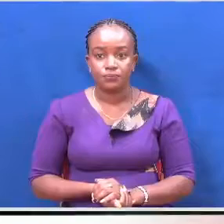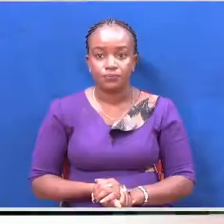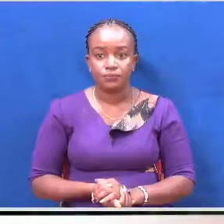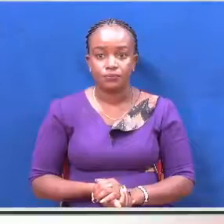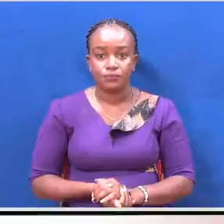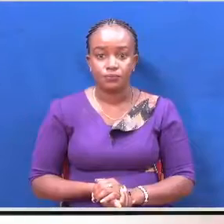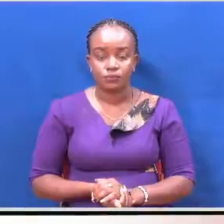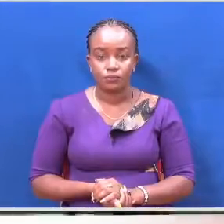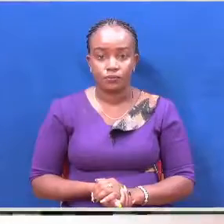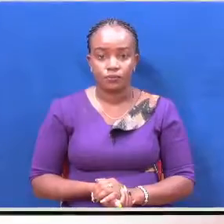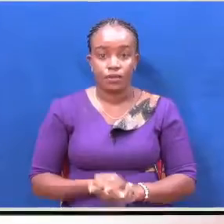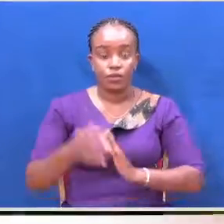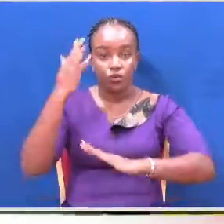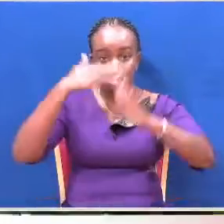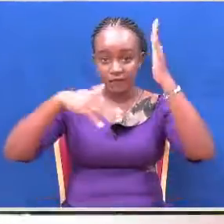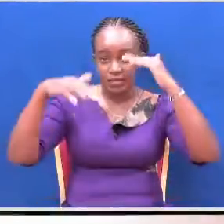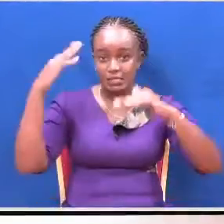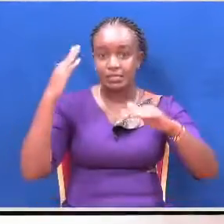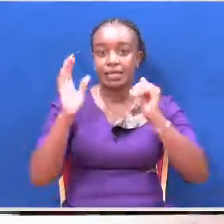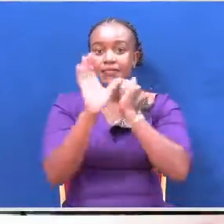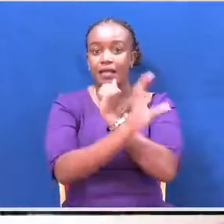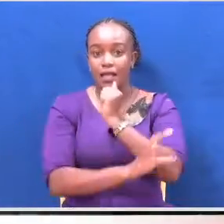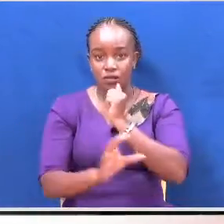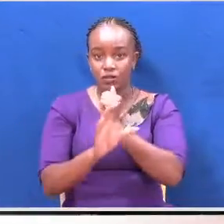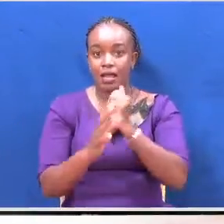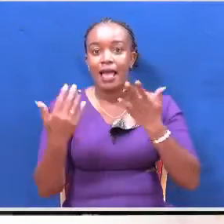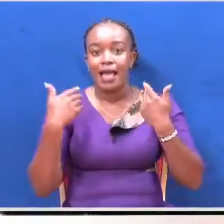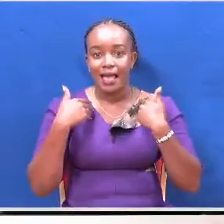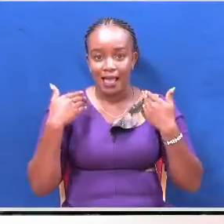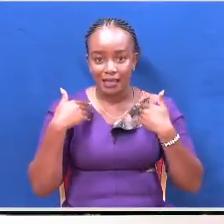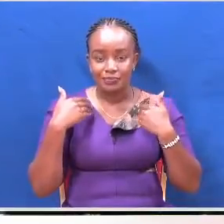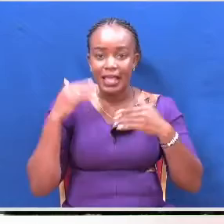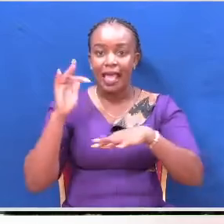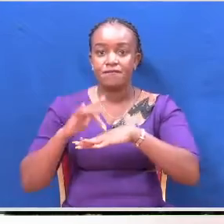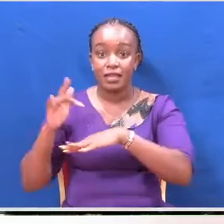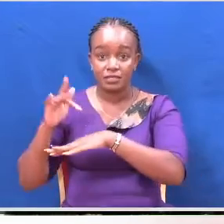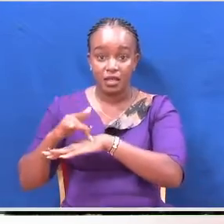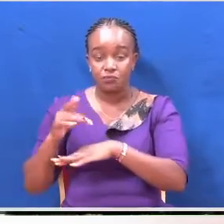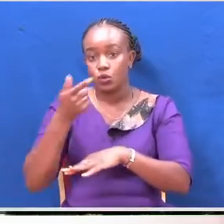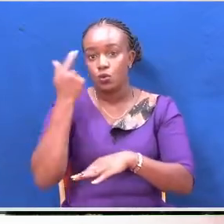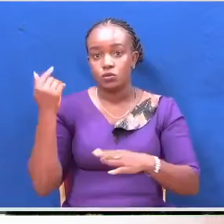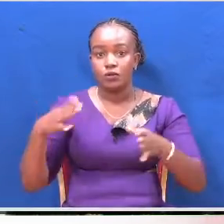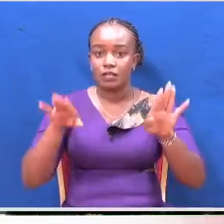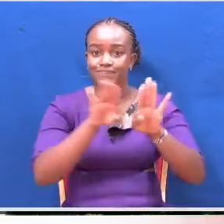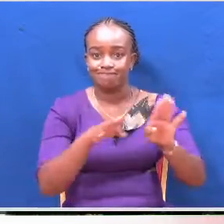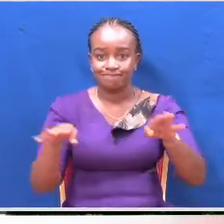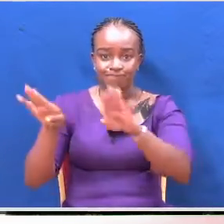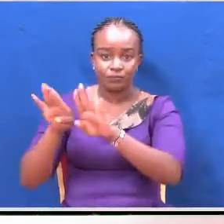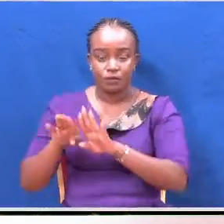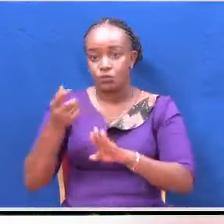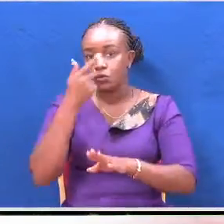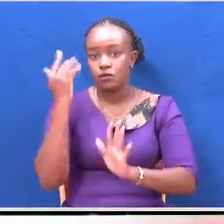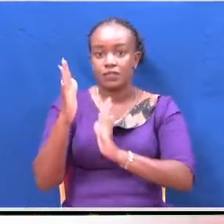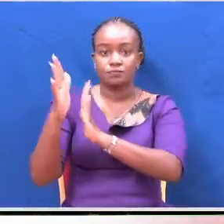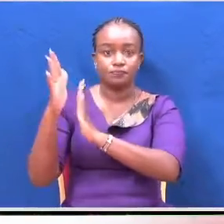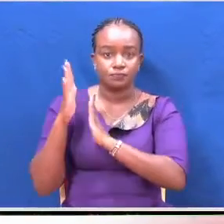Institutions of higher learning in the country have been hit hard with lockdowns as a result of the global pandemic. A number